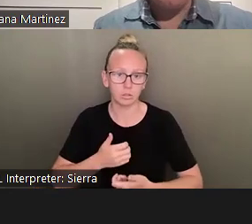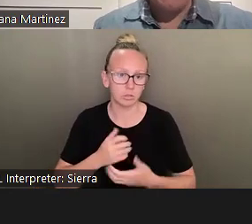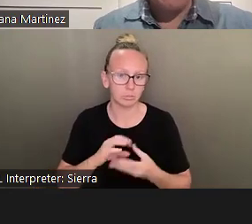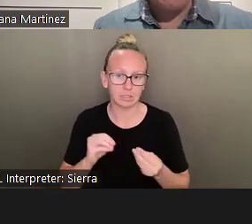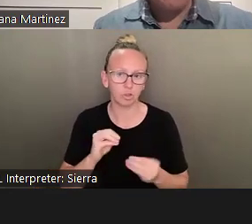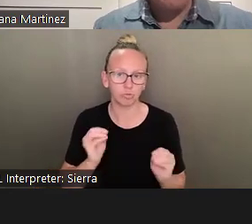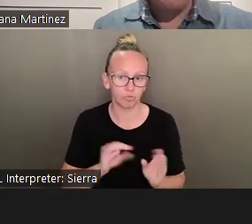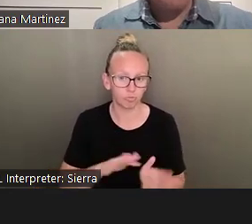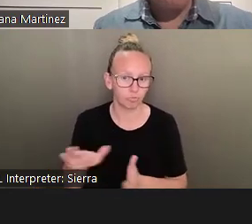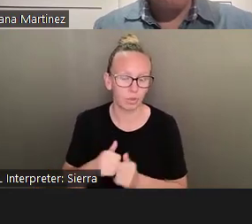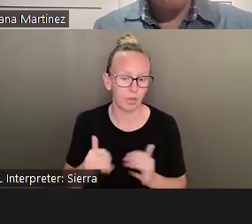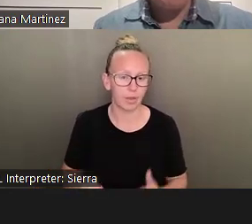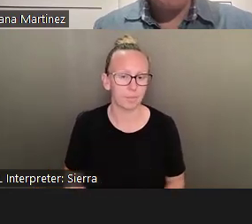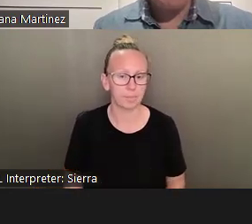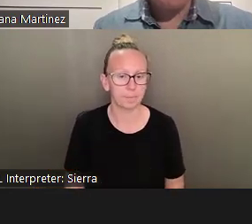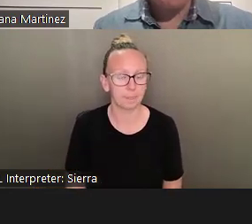And I